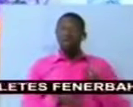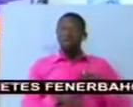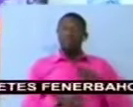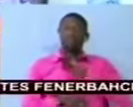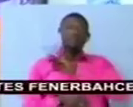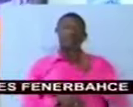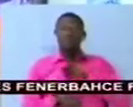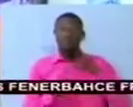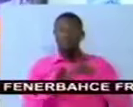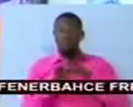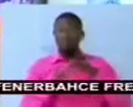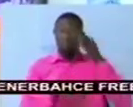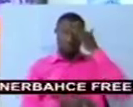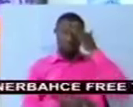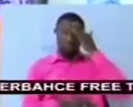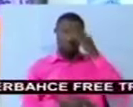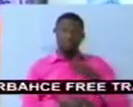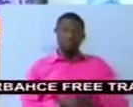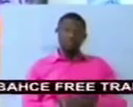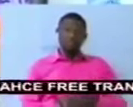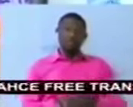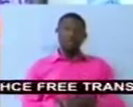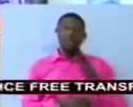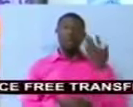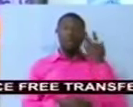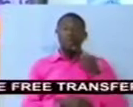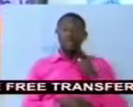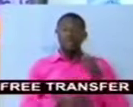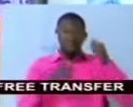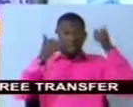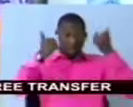of bili hewe when this happened